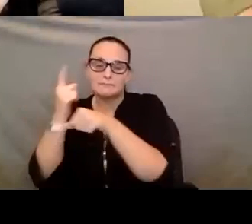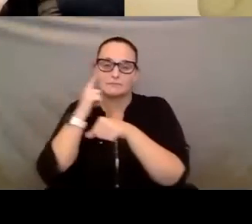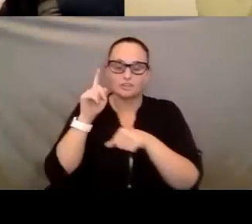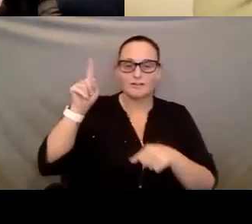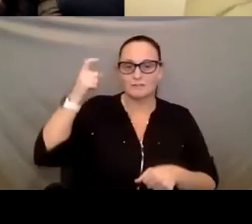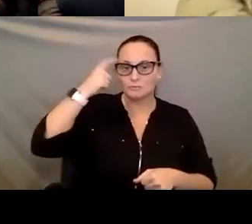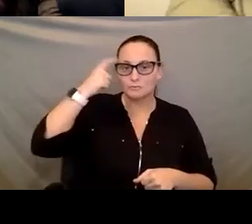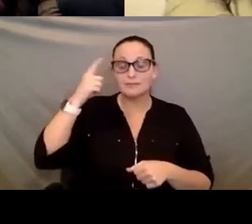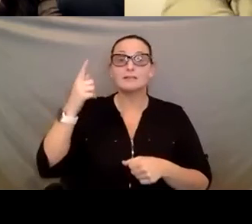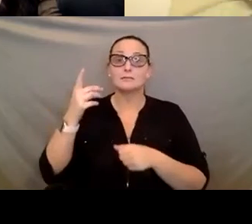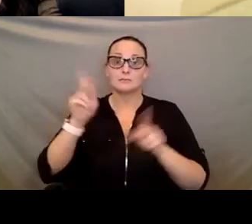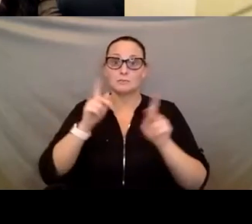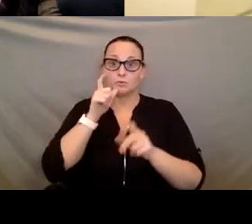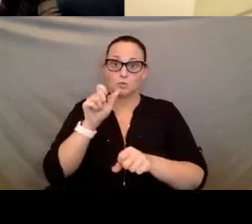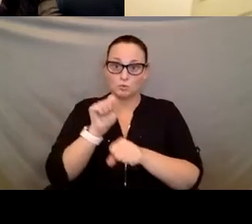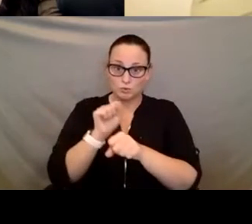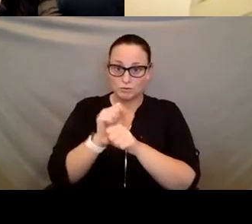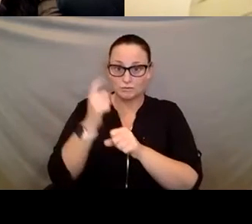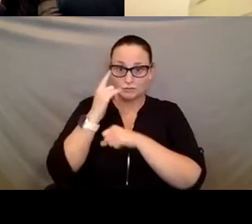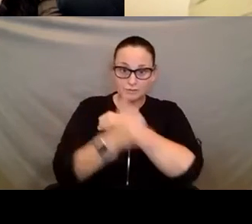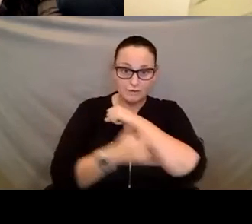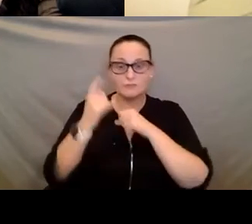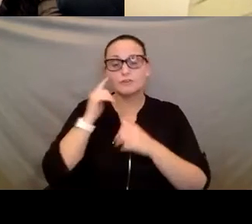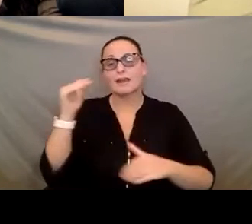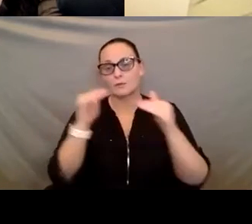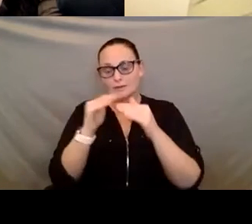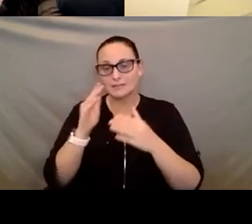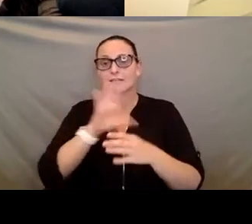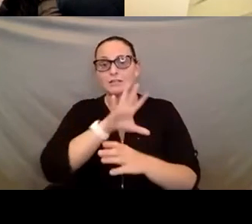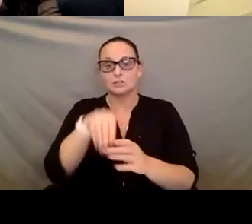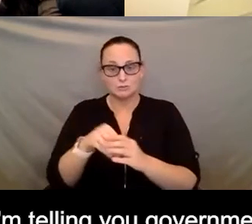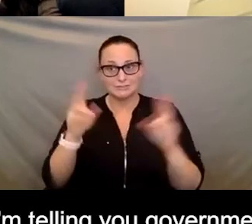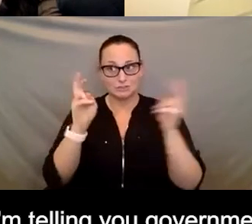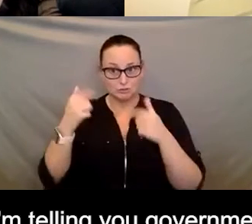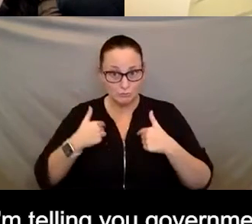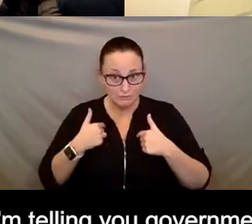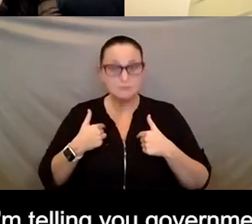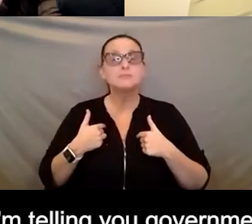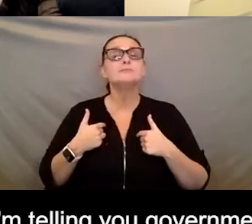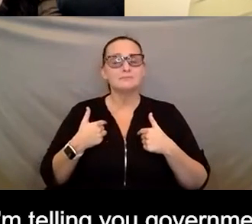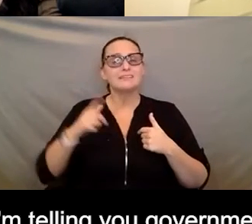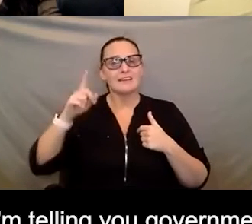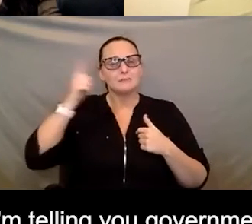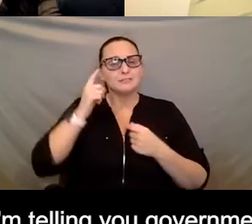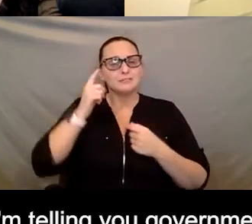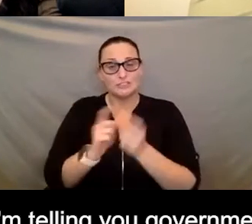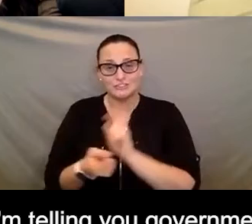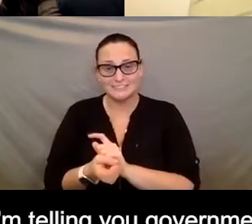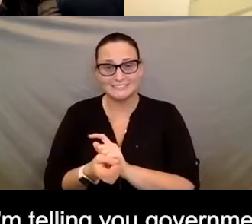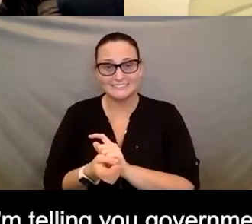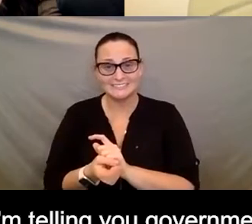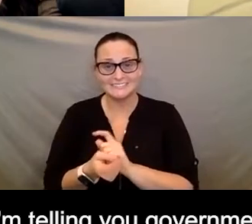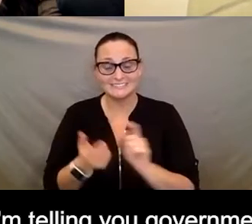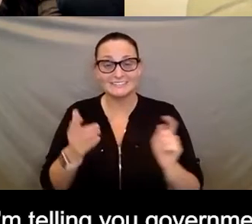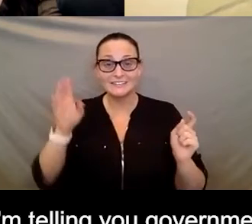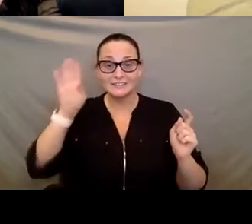who works in county government now on diversity, equity, and inclusion issues, let me tell you, government is changing. So just